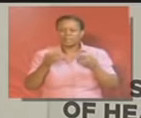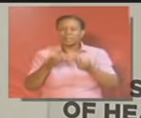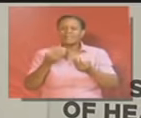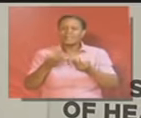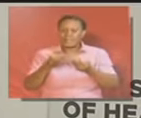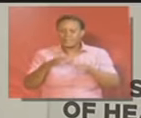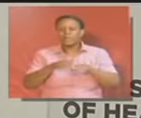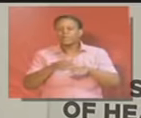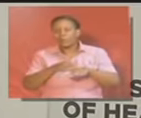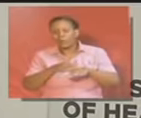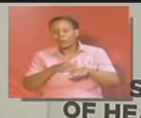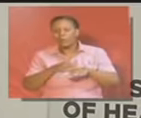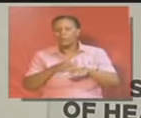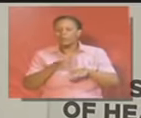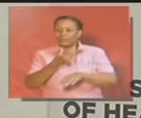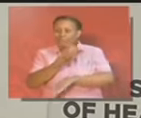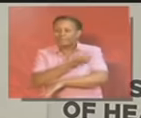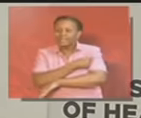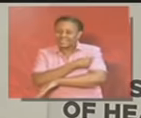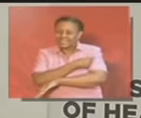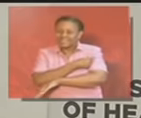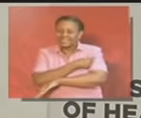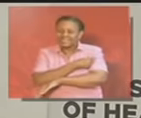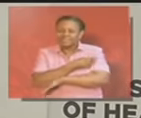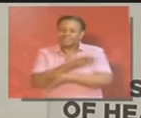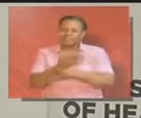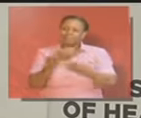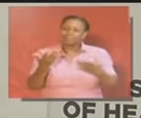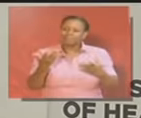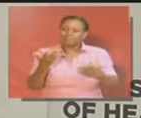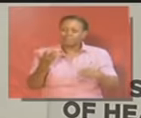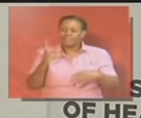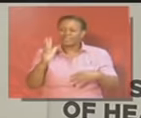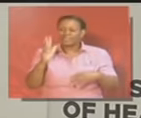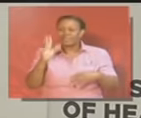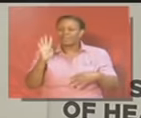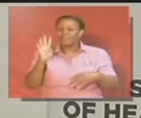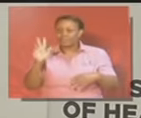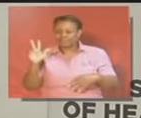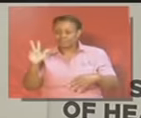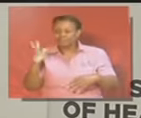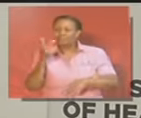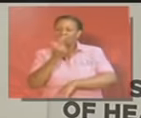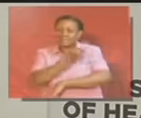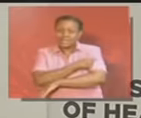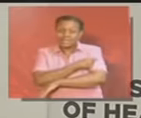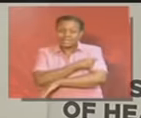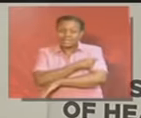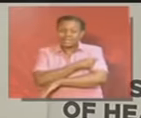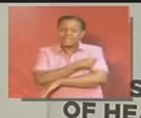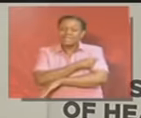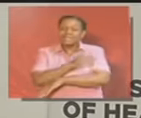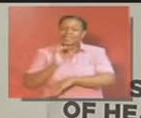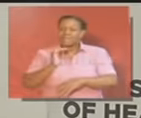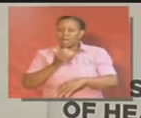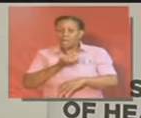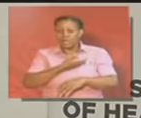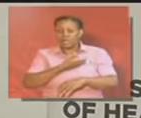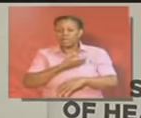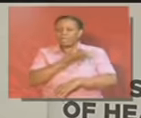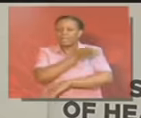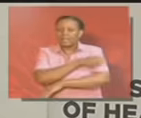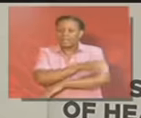vaccinated 643 people at our centers. Staff, we have vaccinated